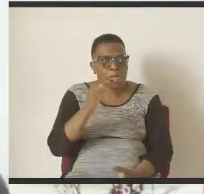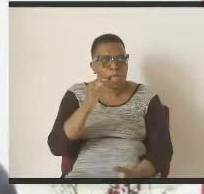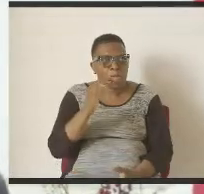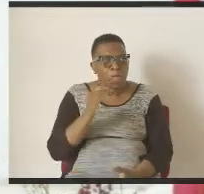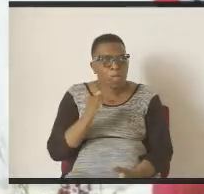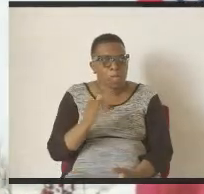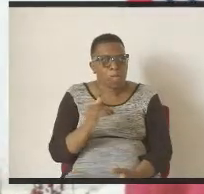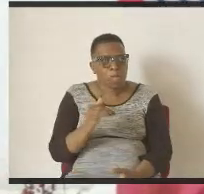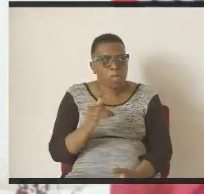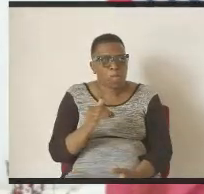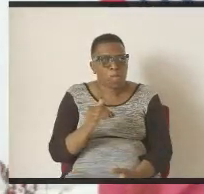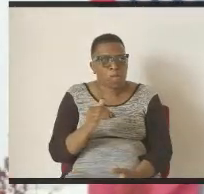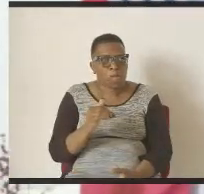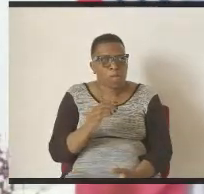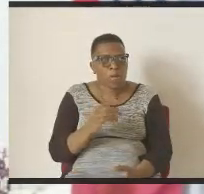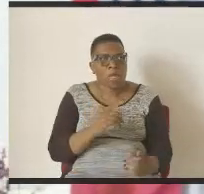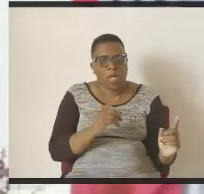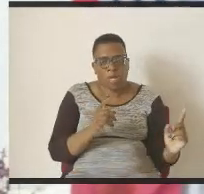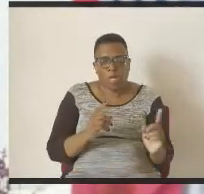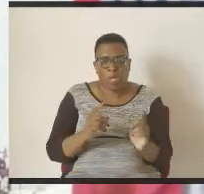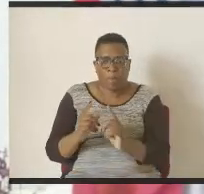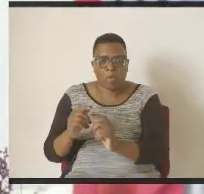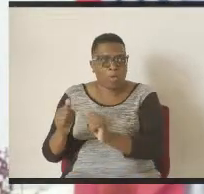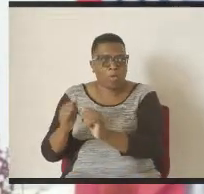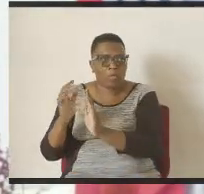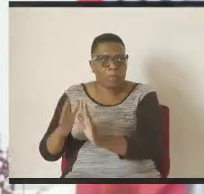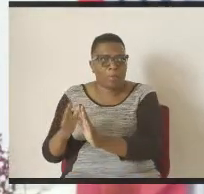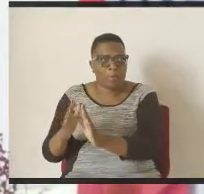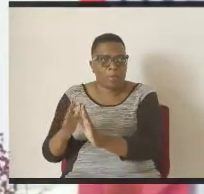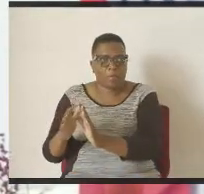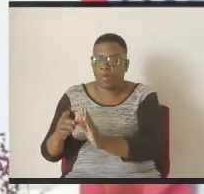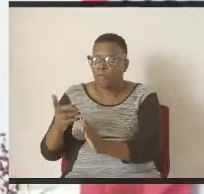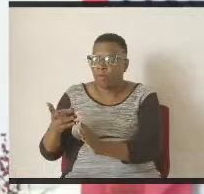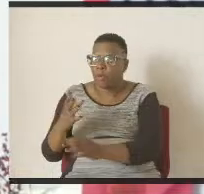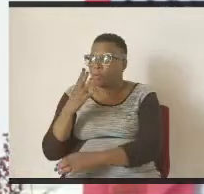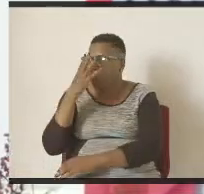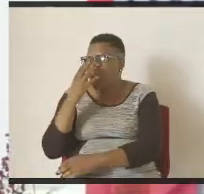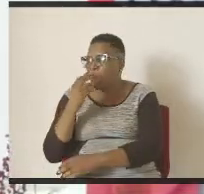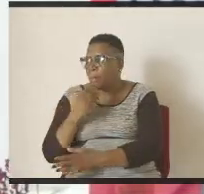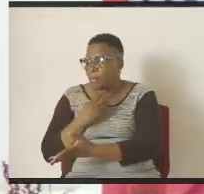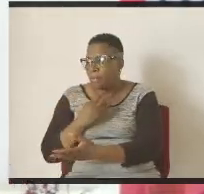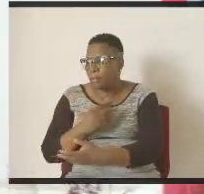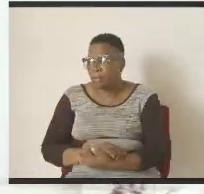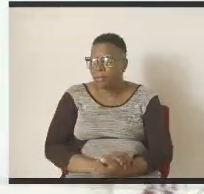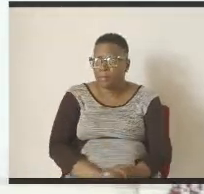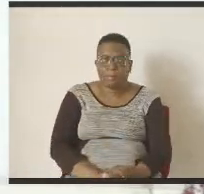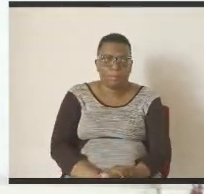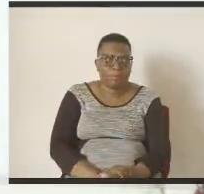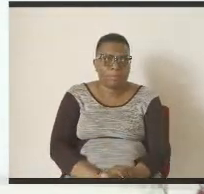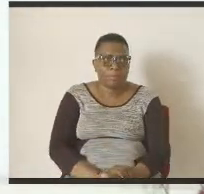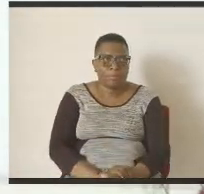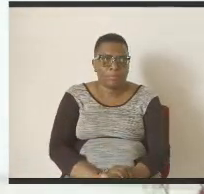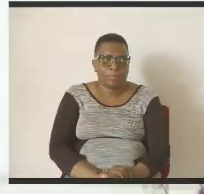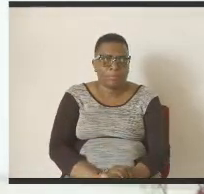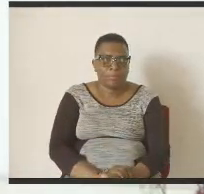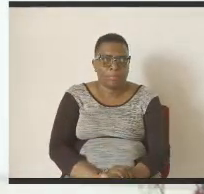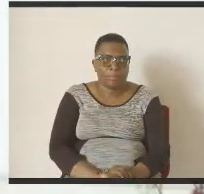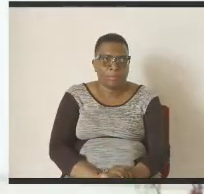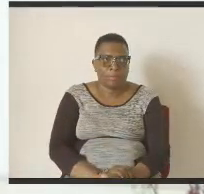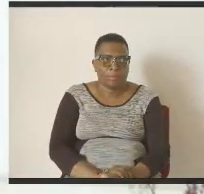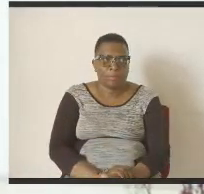alone. Then he came to the disciples and found them what? Found them sleeping.